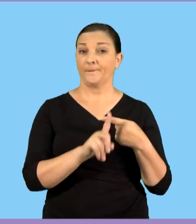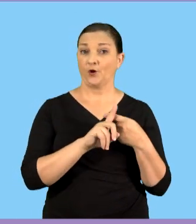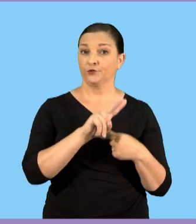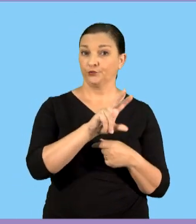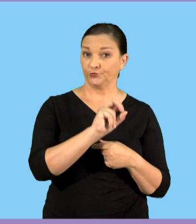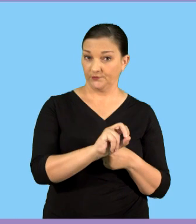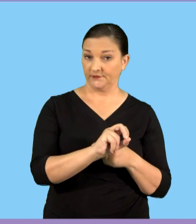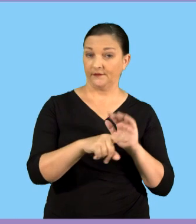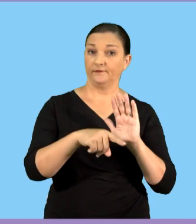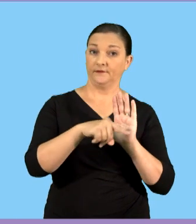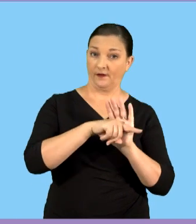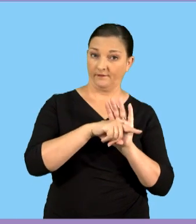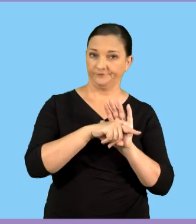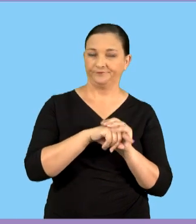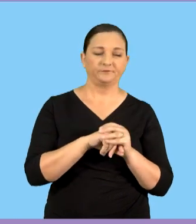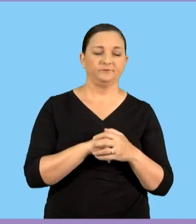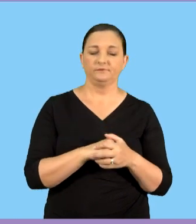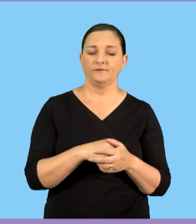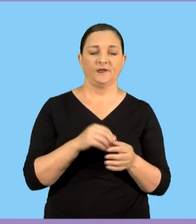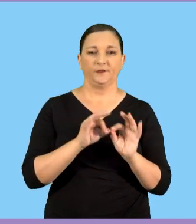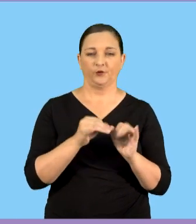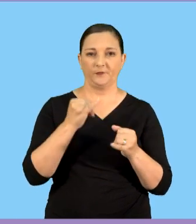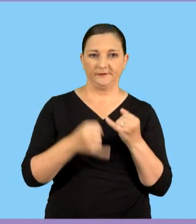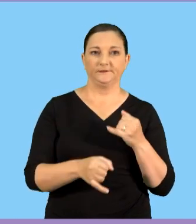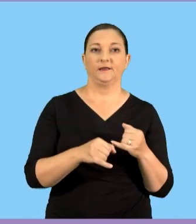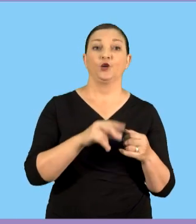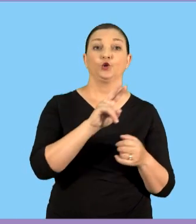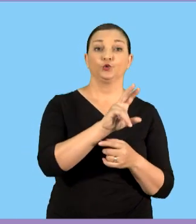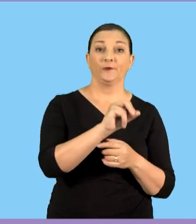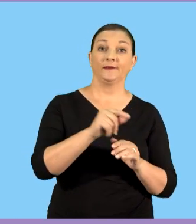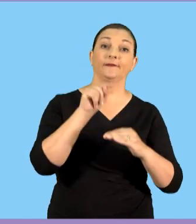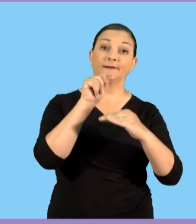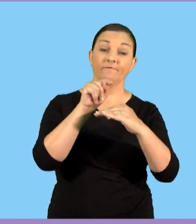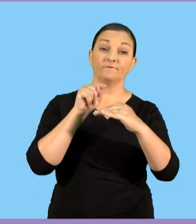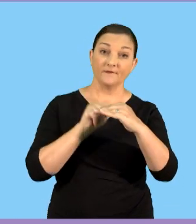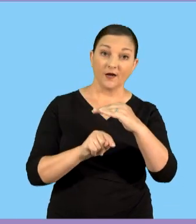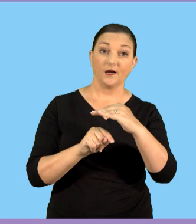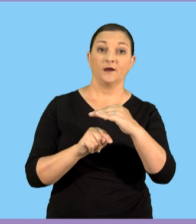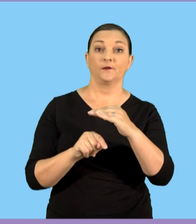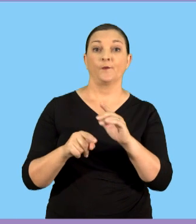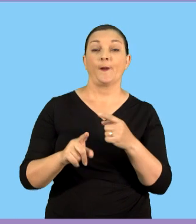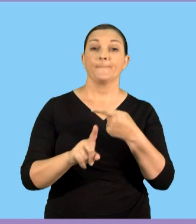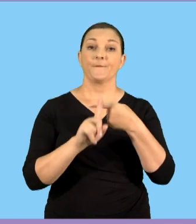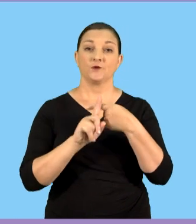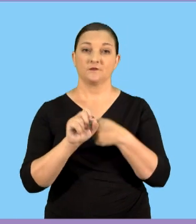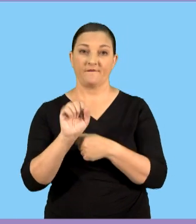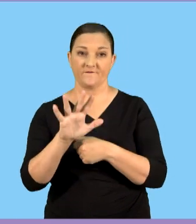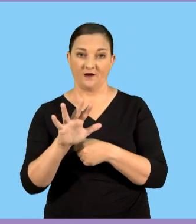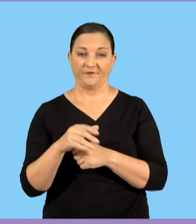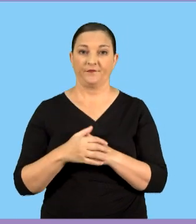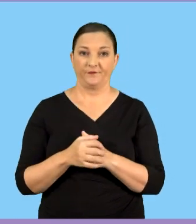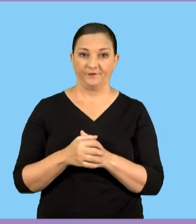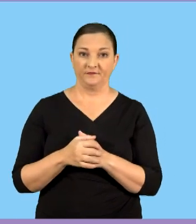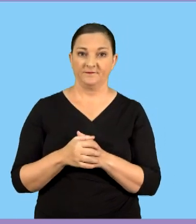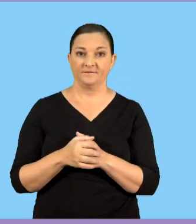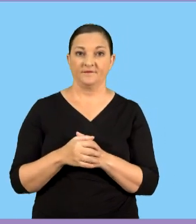the positive 20 divided by a positive 5, because we know that the answer is going to be a positive